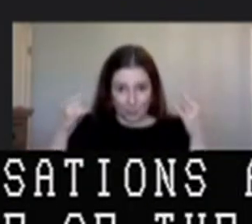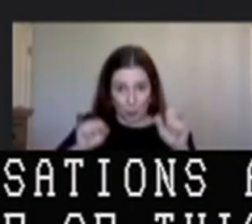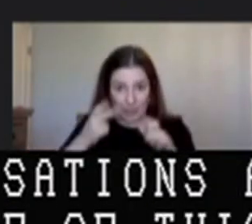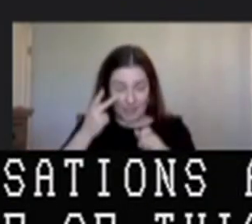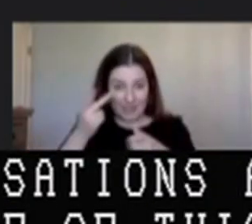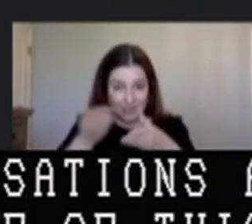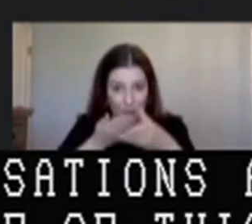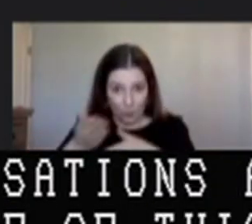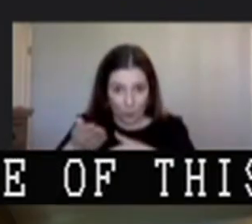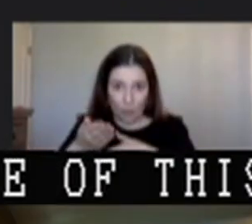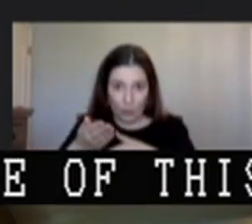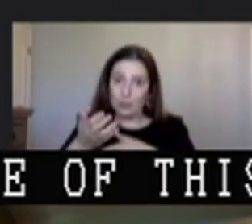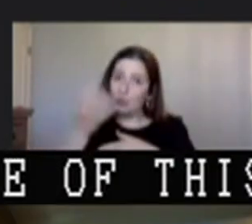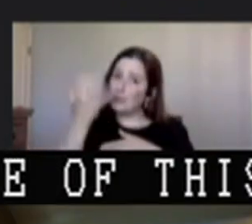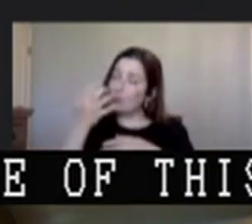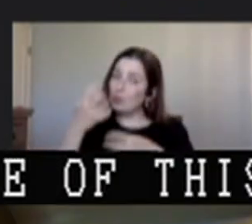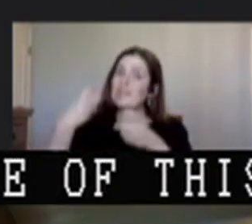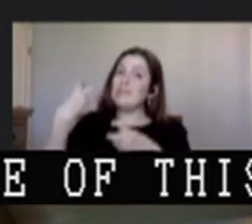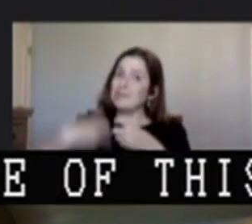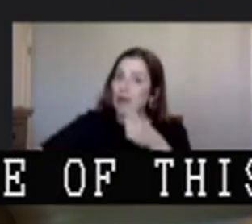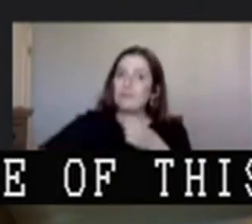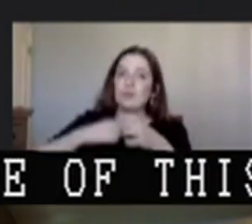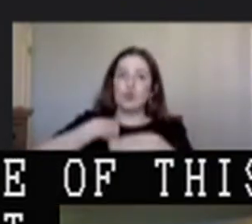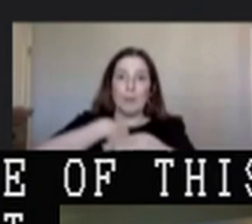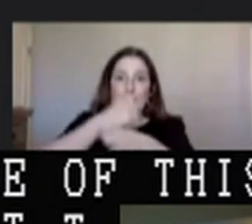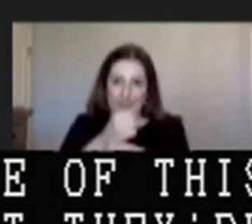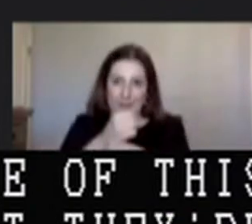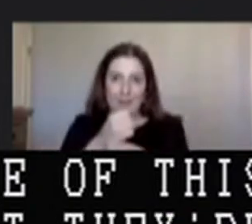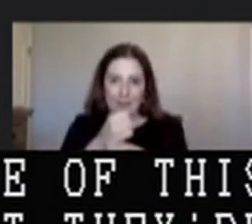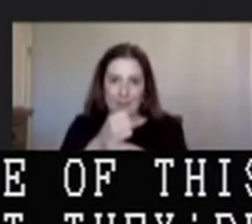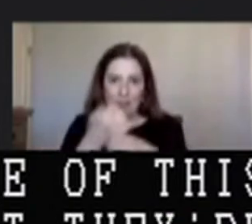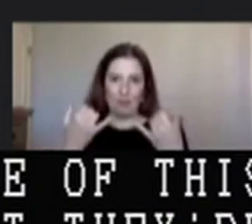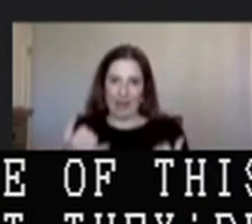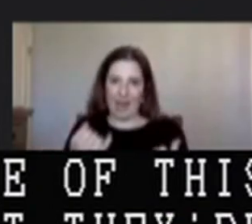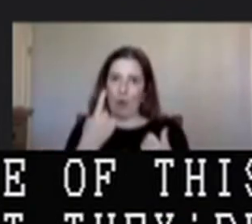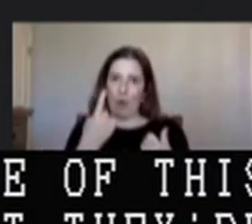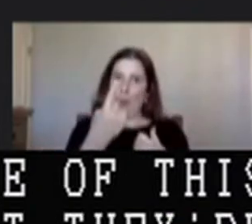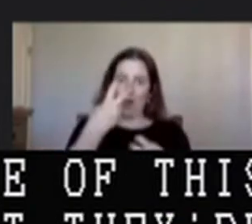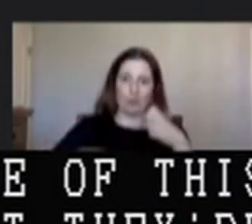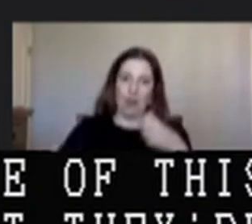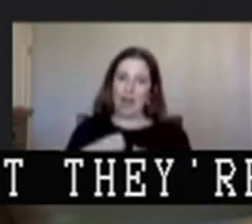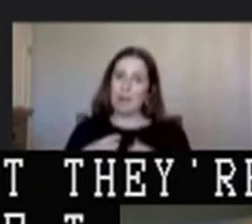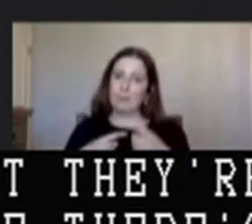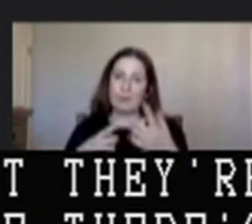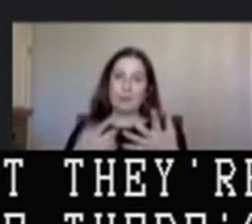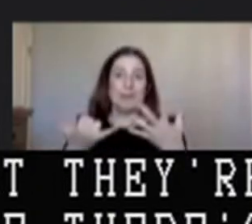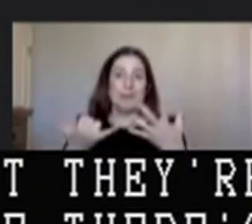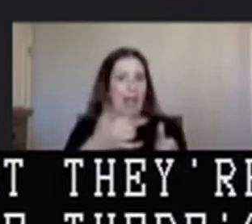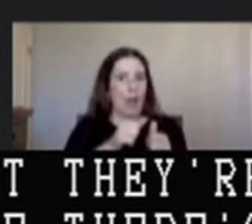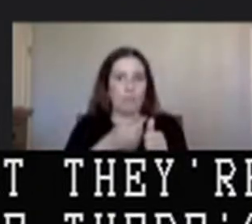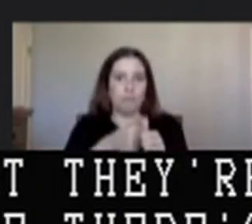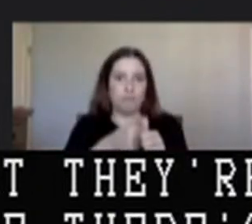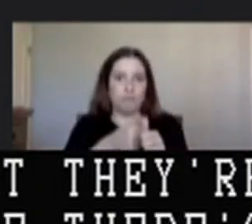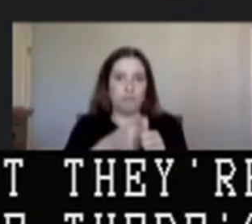hard to source because there's like a back order on them, like all masks, and